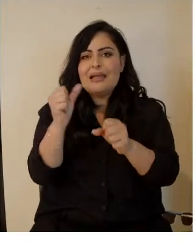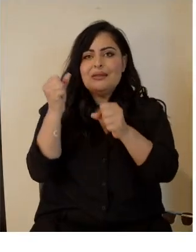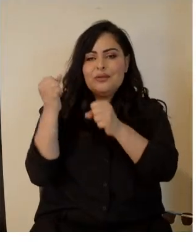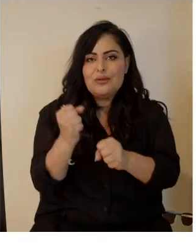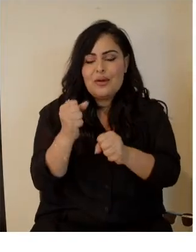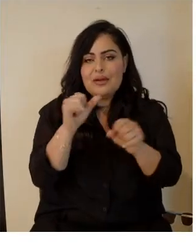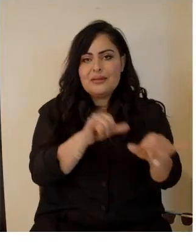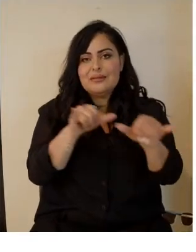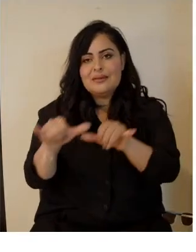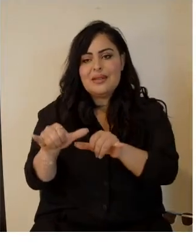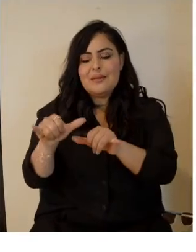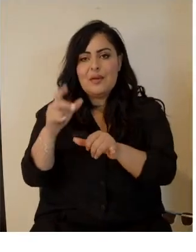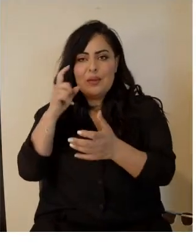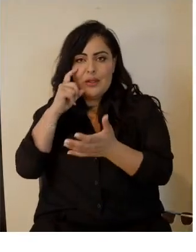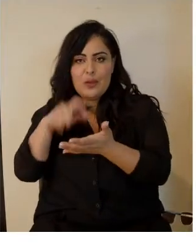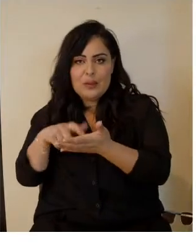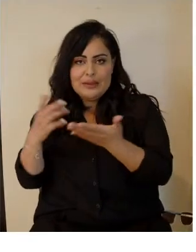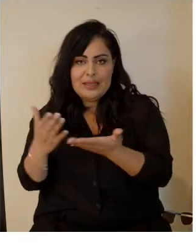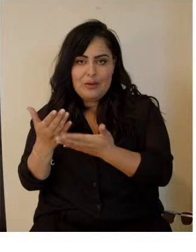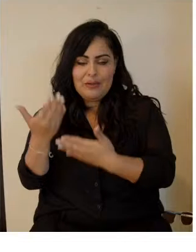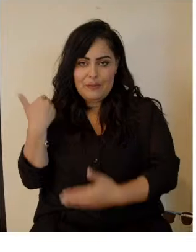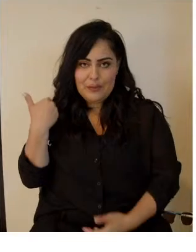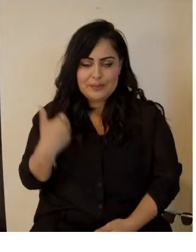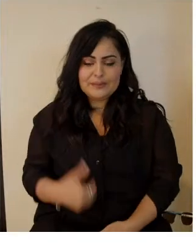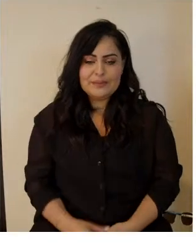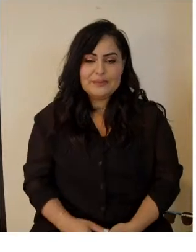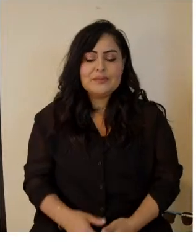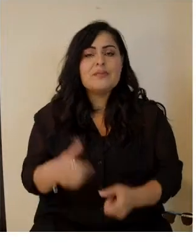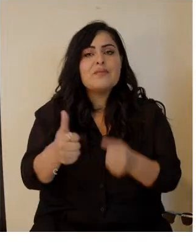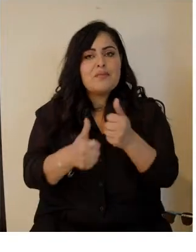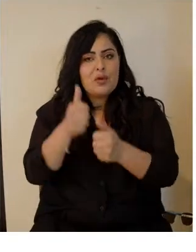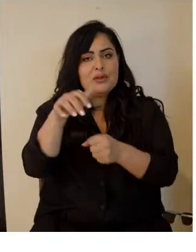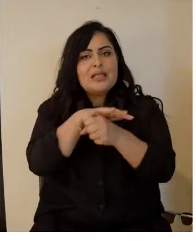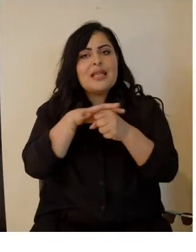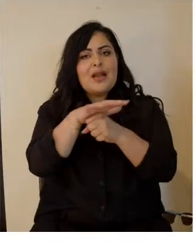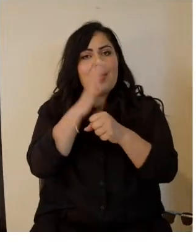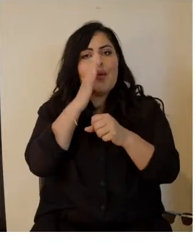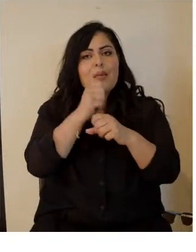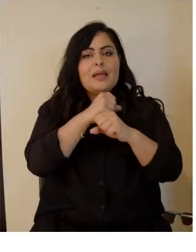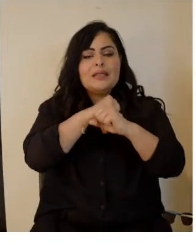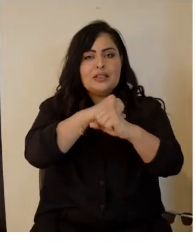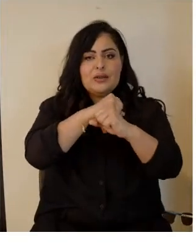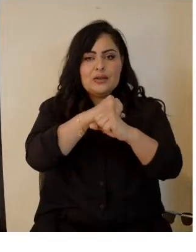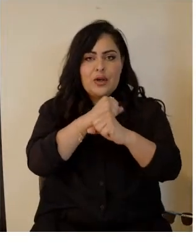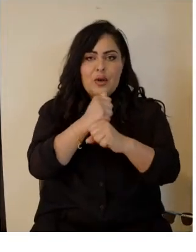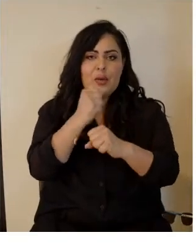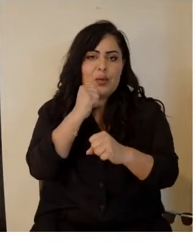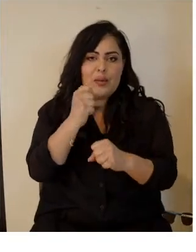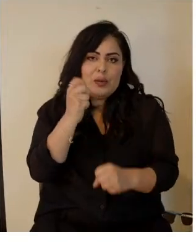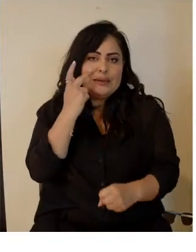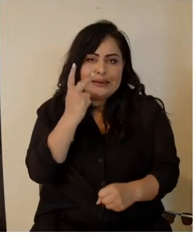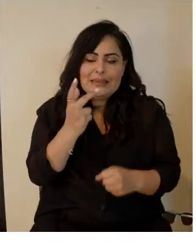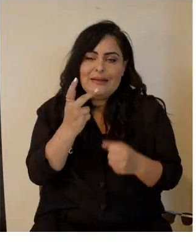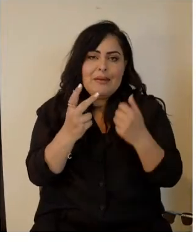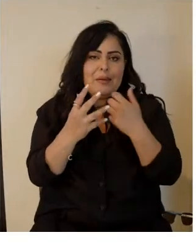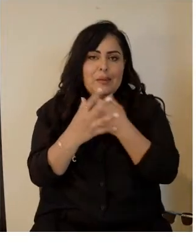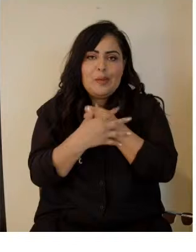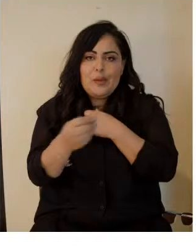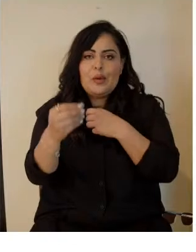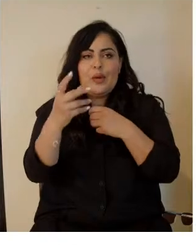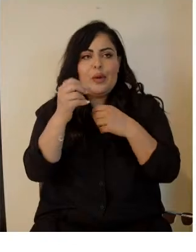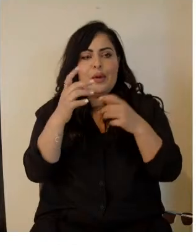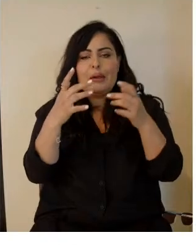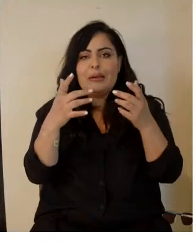what we saw down here. So most of the area will be sheltered, and we won't see very poor conditions. We'll keep those